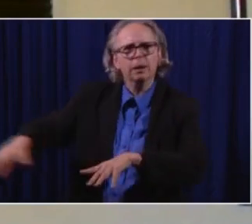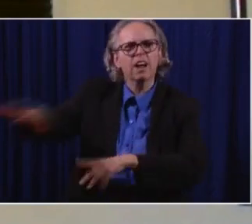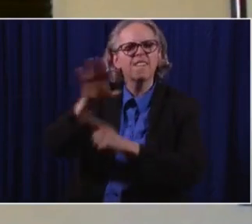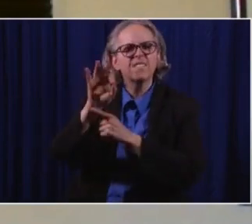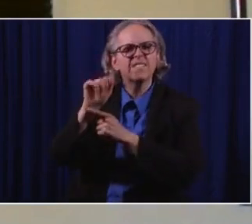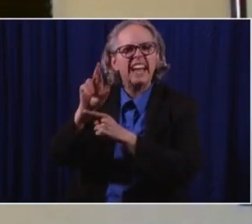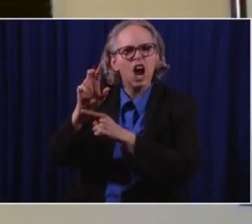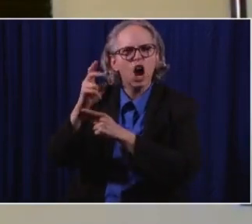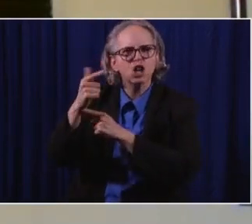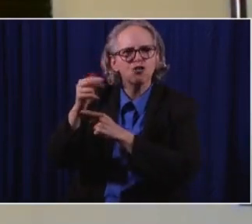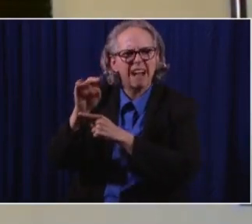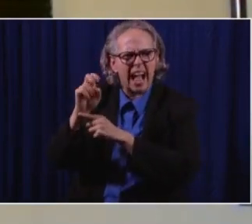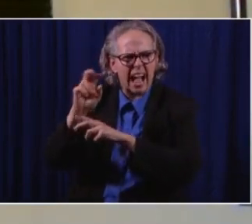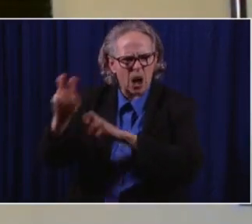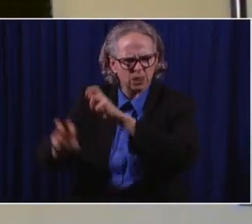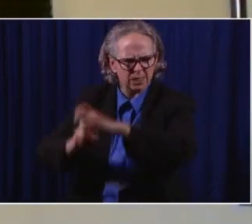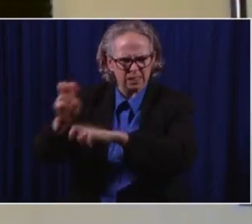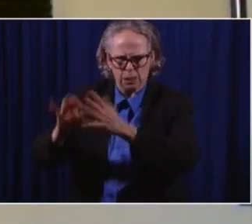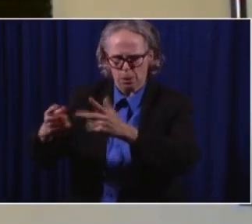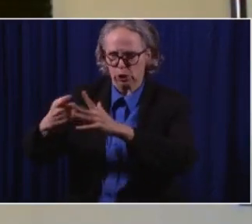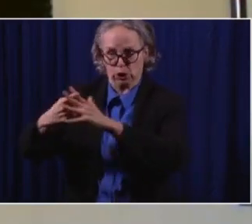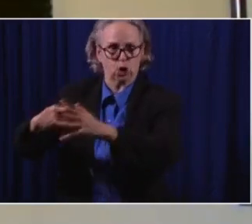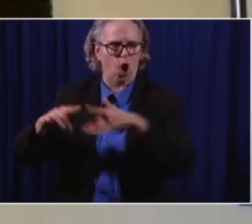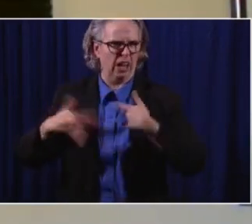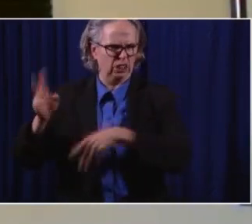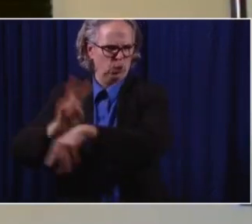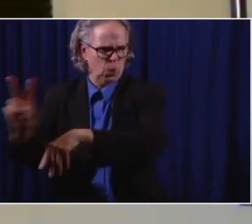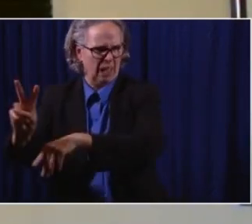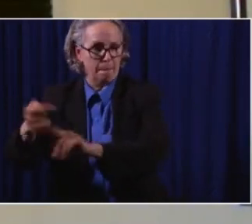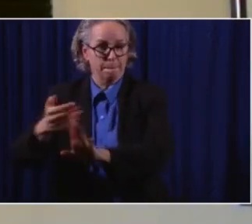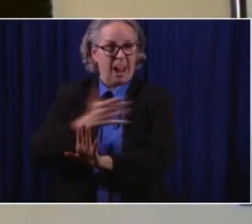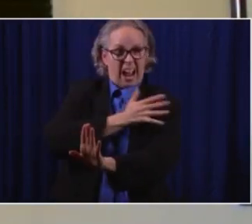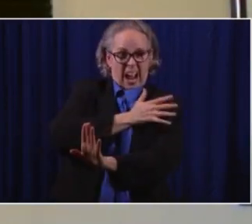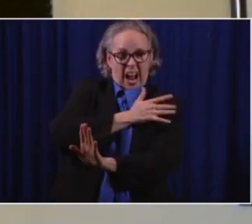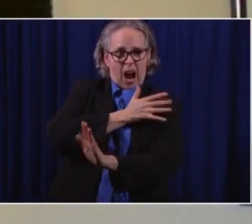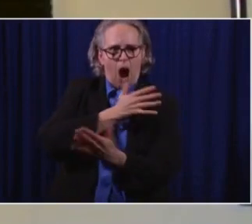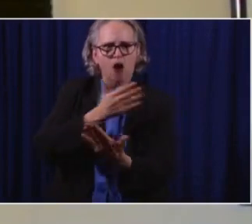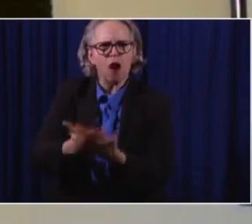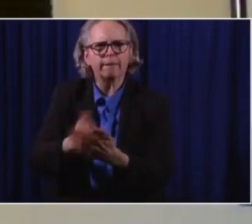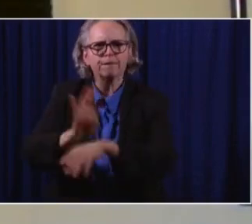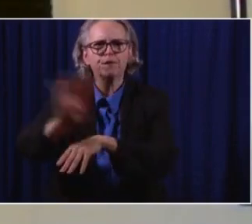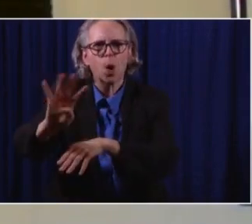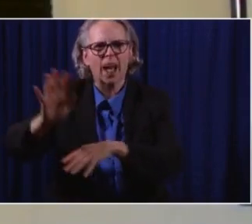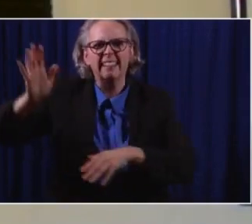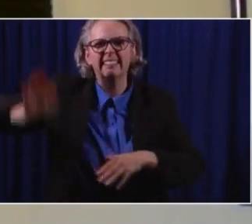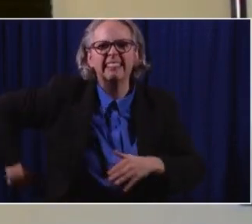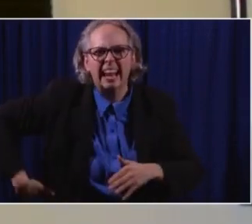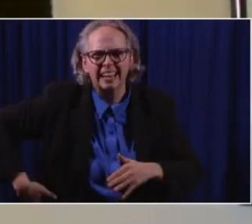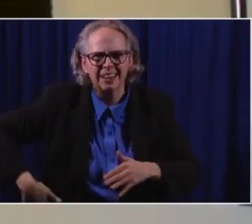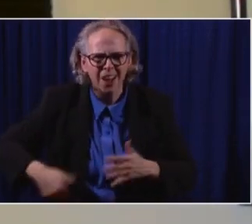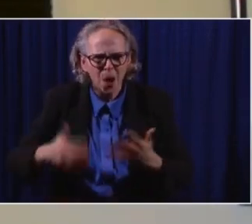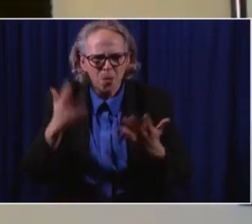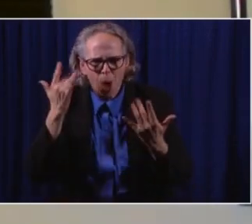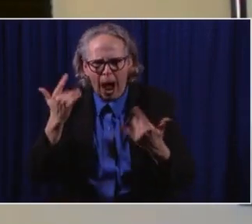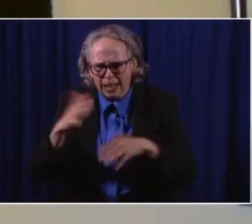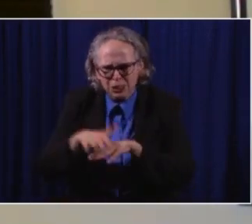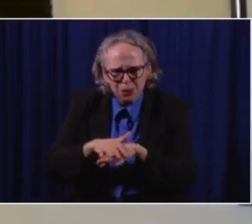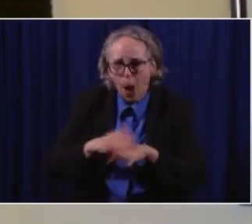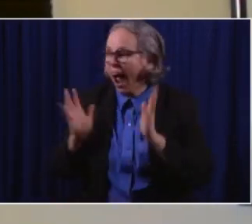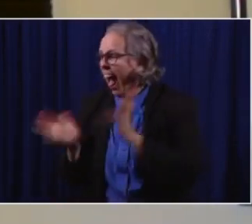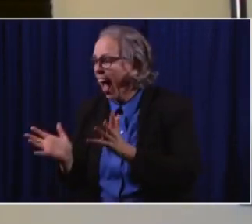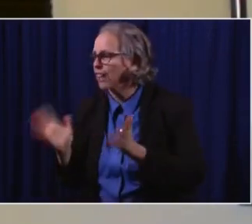was supposed to start at 2 o'clock, but by the time they got there, it was 4 o'clock because they stopped and said hi to everyone.